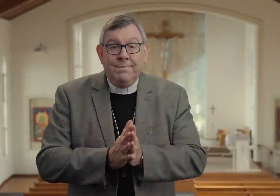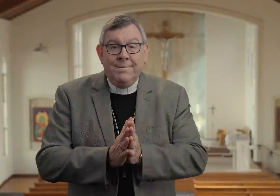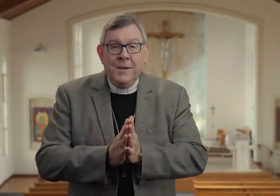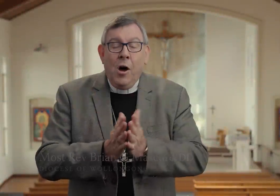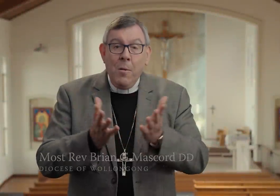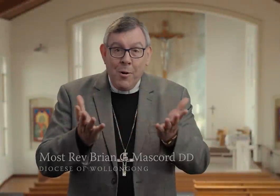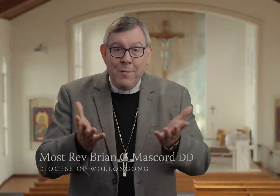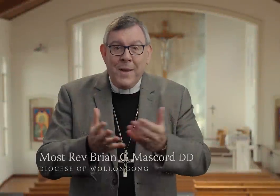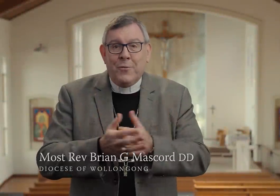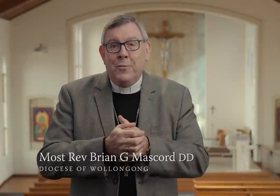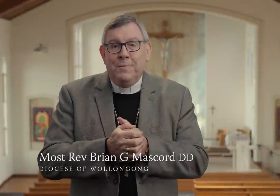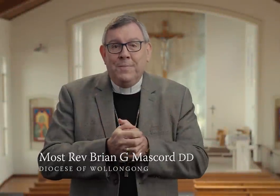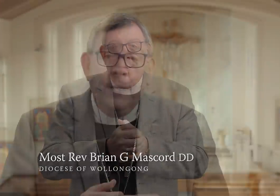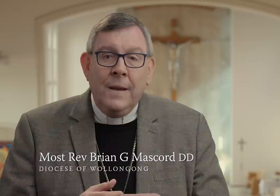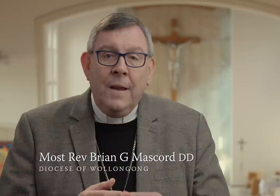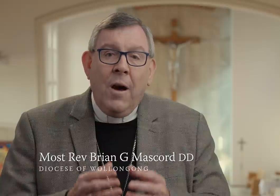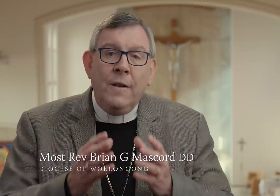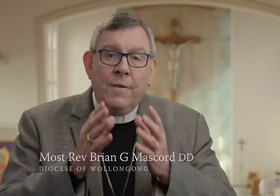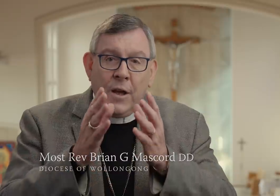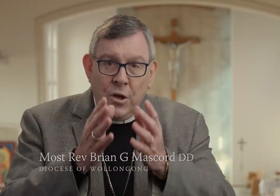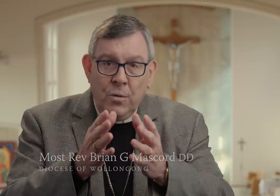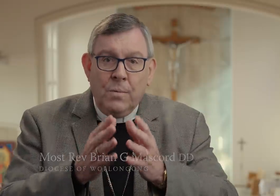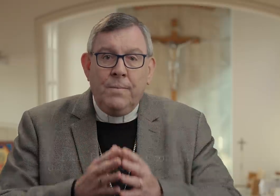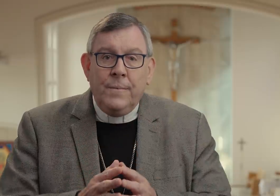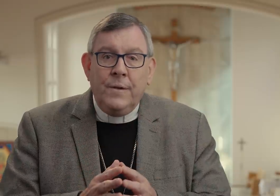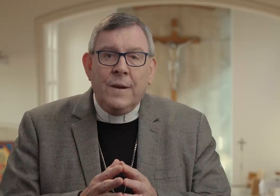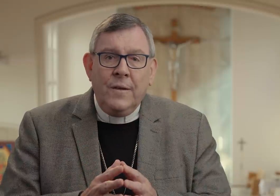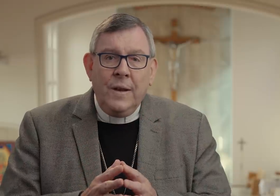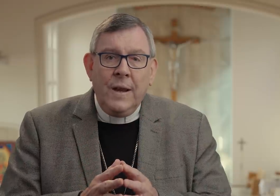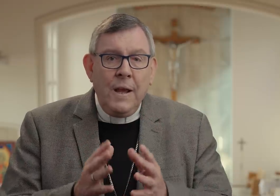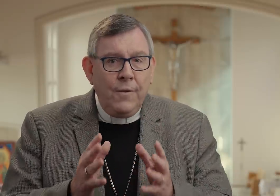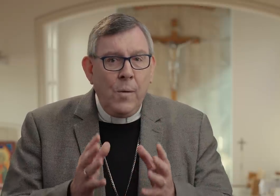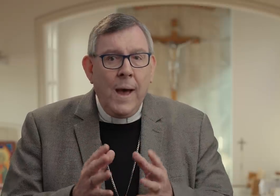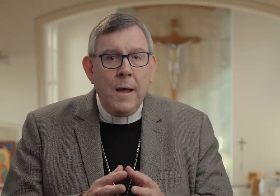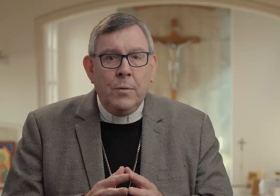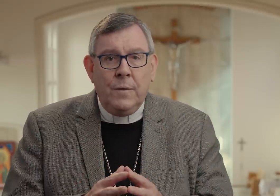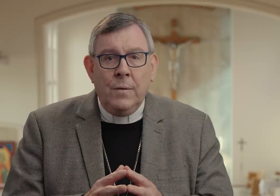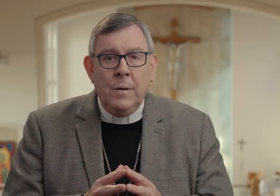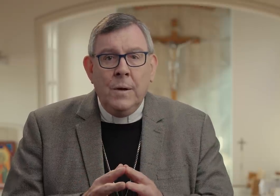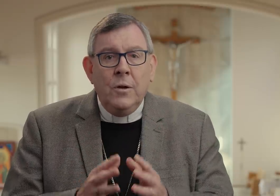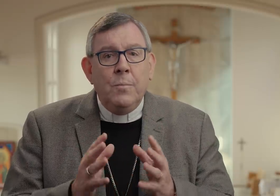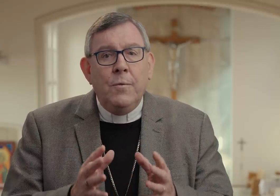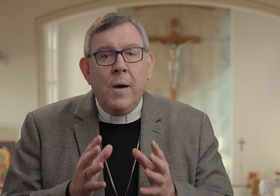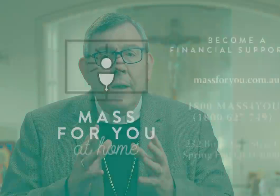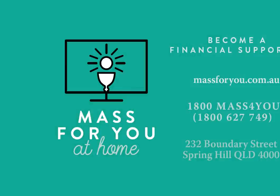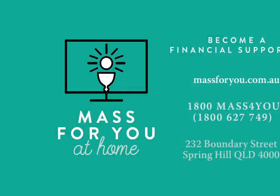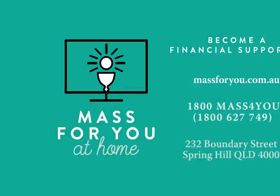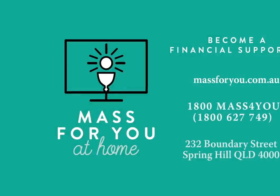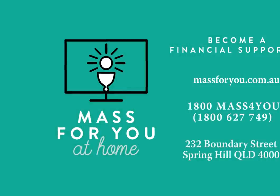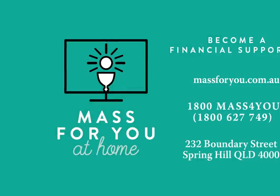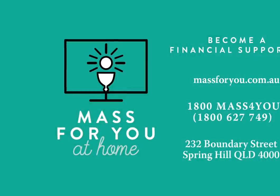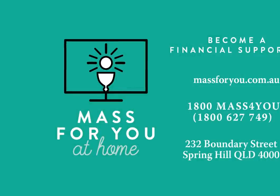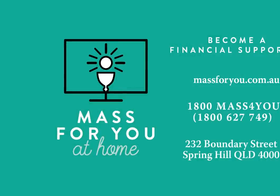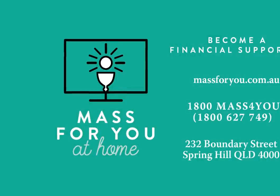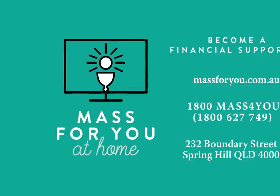Hi, I'm Brian Mascord. I invite you to consider, if you are able to provide